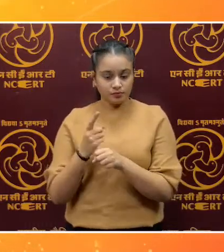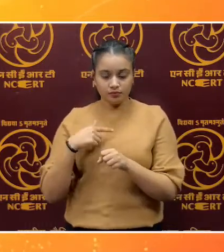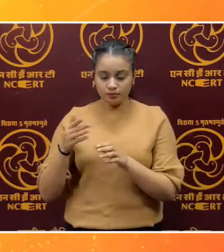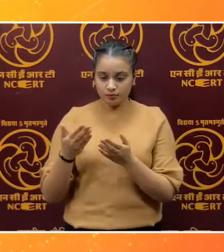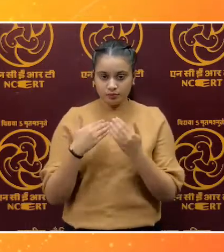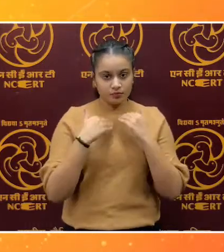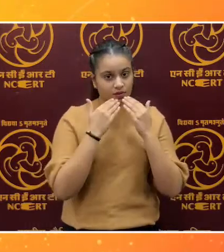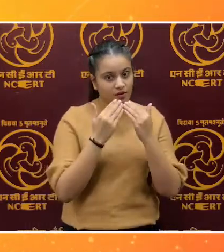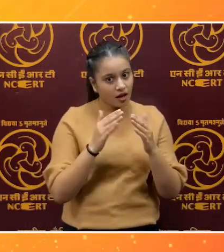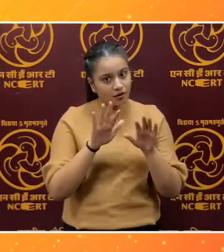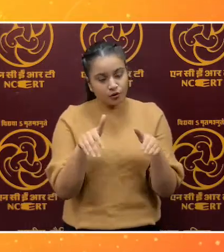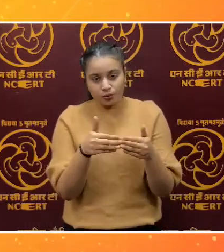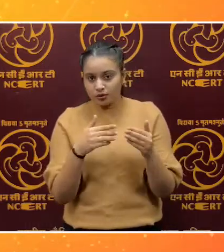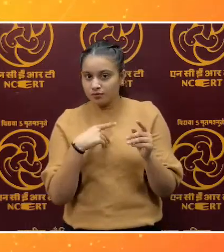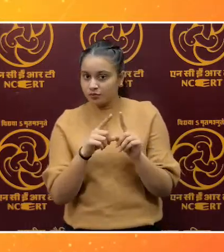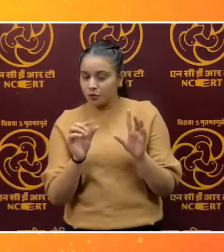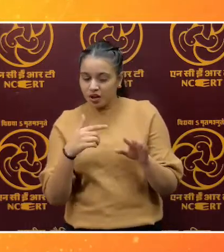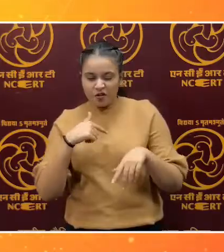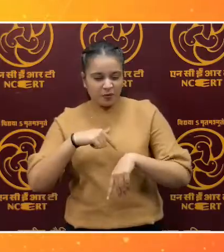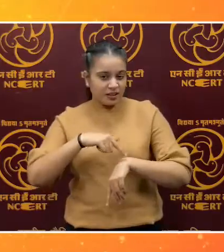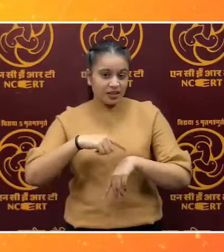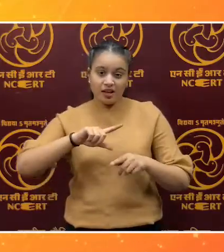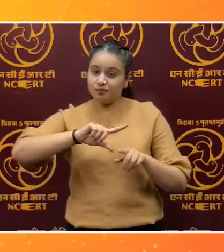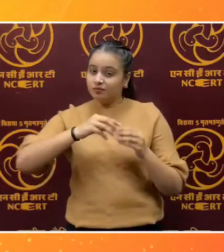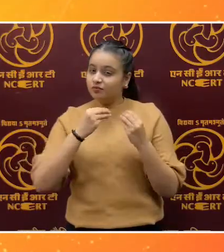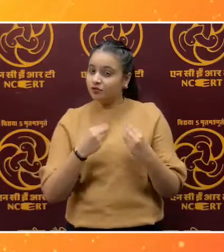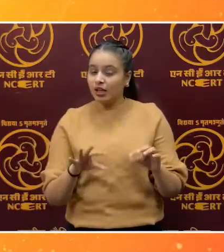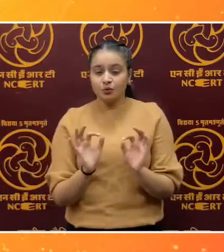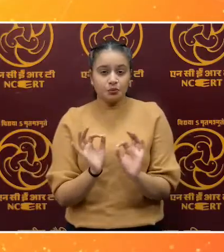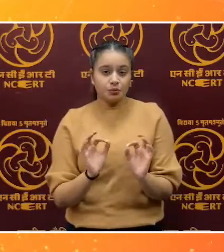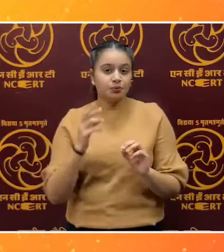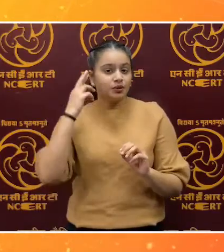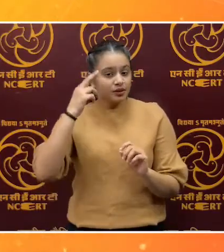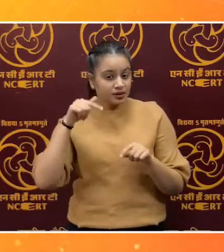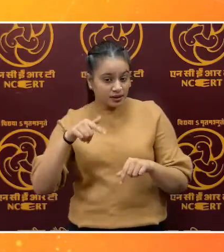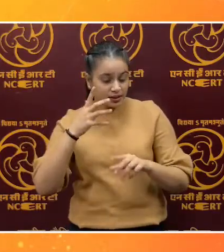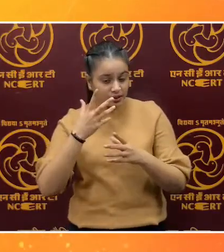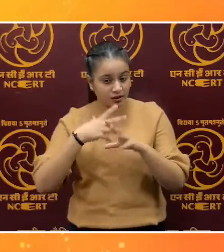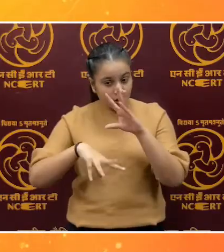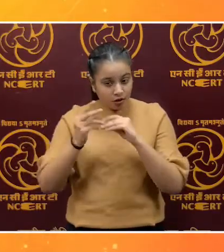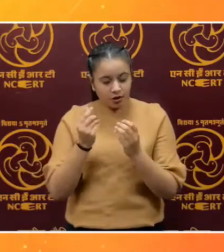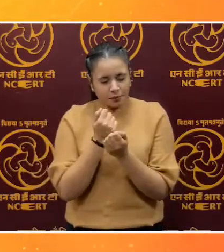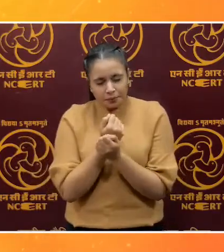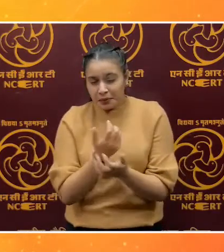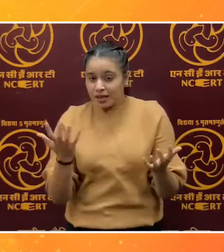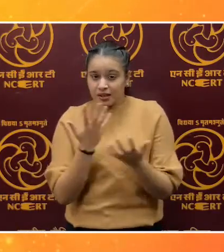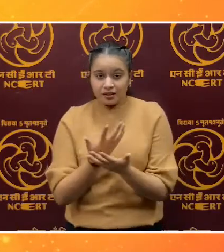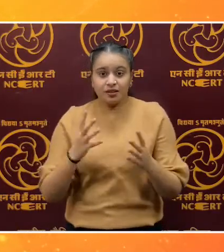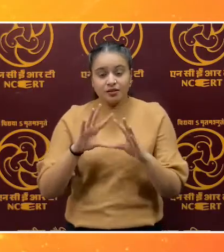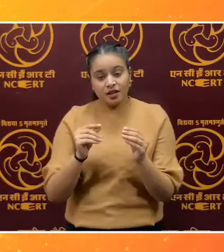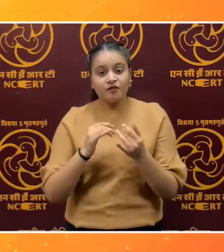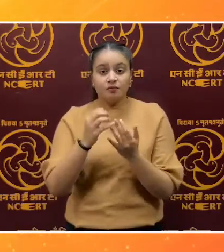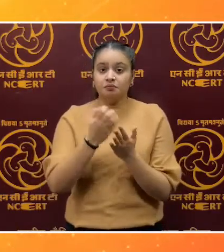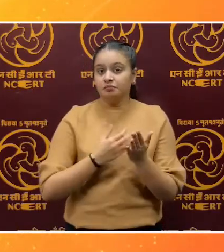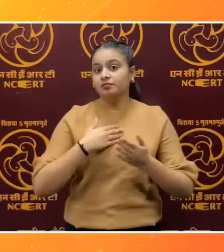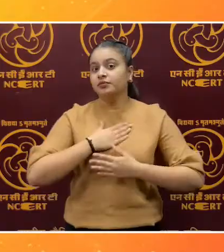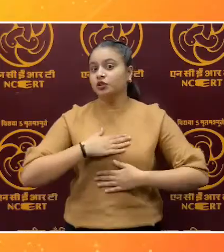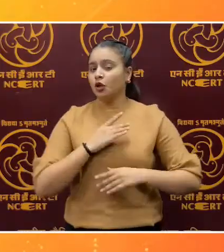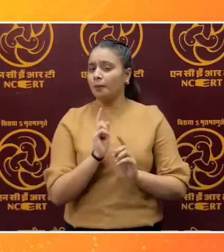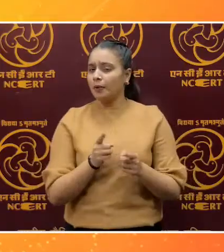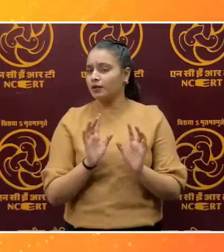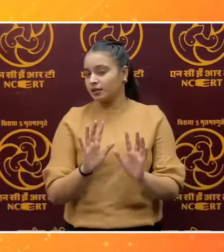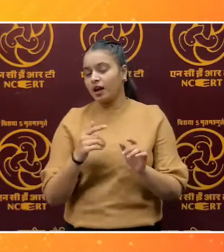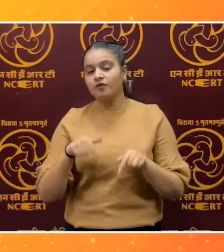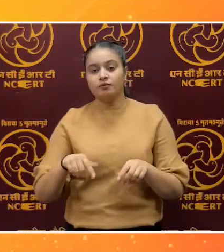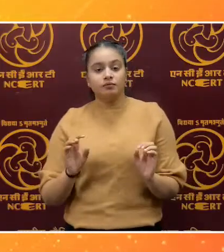introducing me, and I will not waste any time further because we are going to learn many things and we are going to enjoy this session, I'm sure. Okay. So, I am just